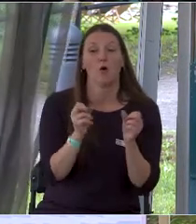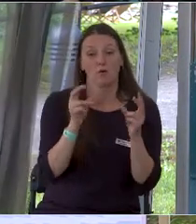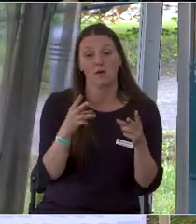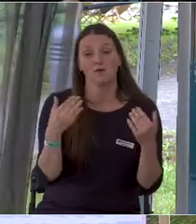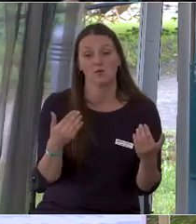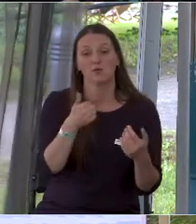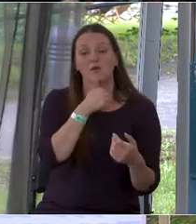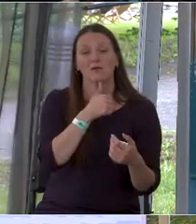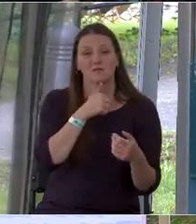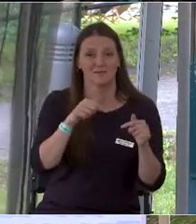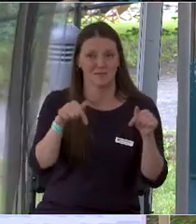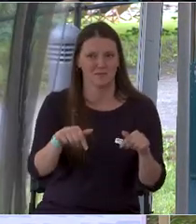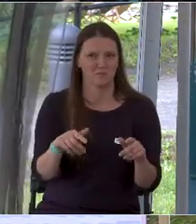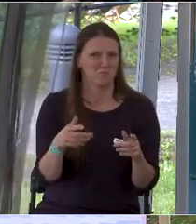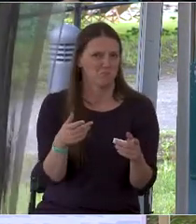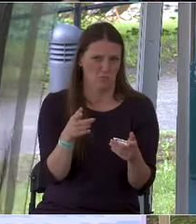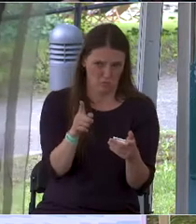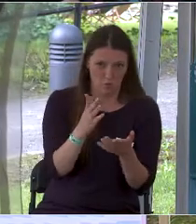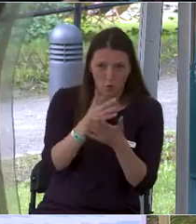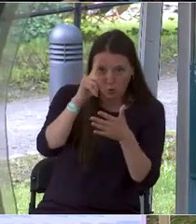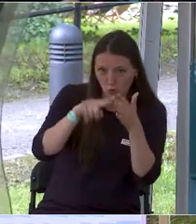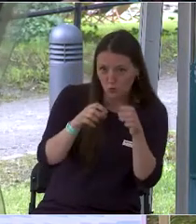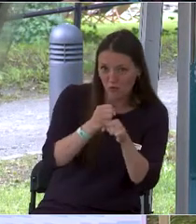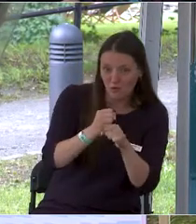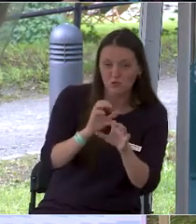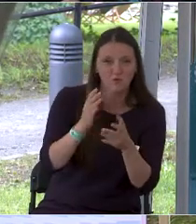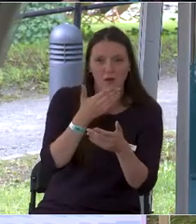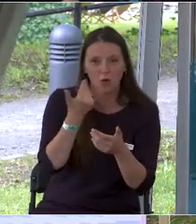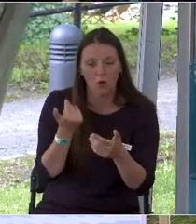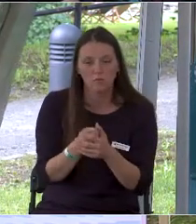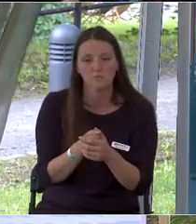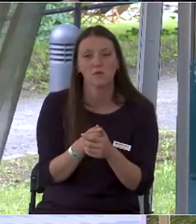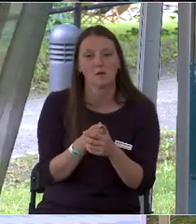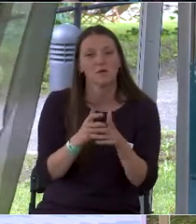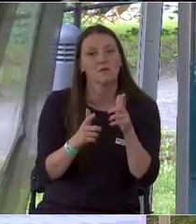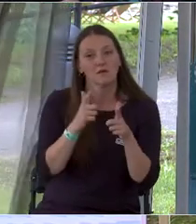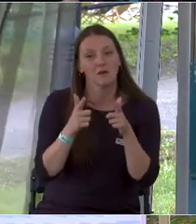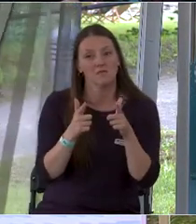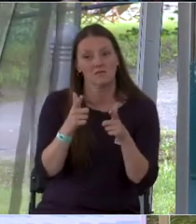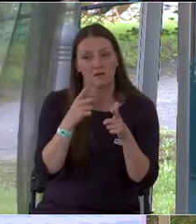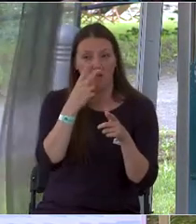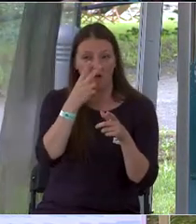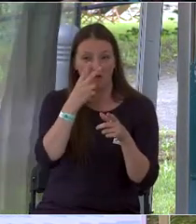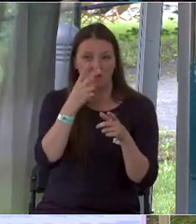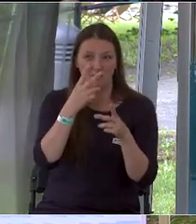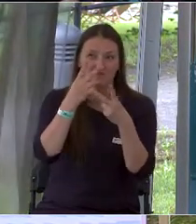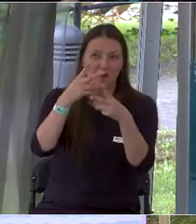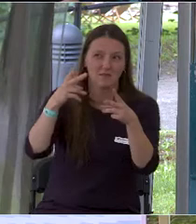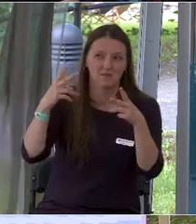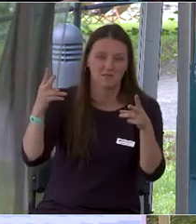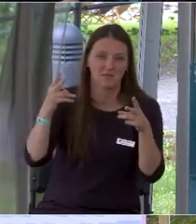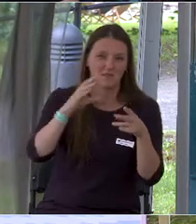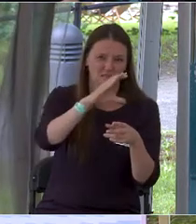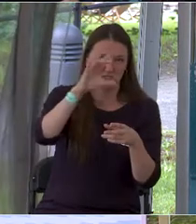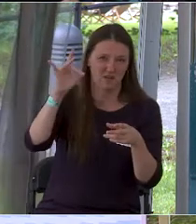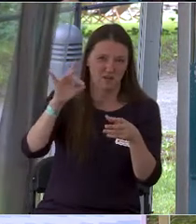coming to my country, indeed, what is surprising comparative to other post-Soviet countries, I think Soviet